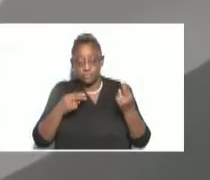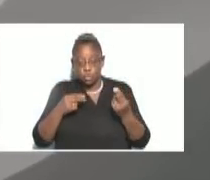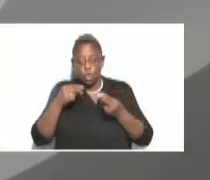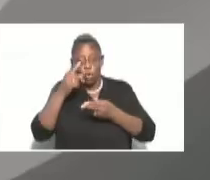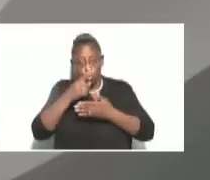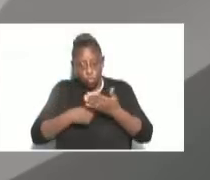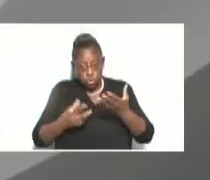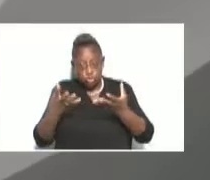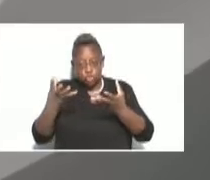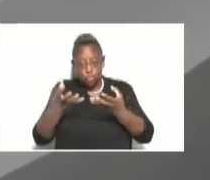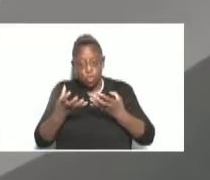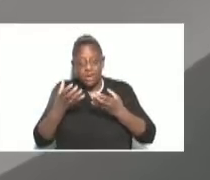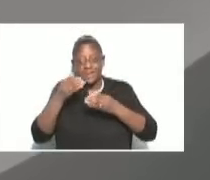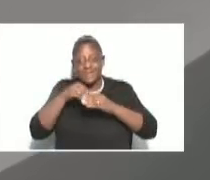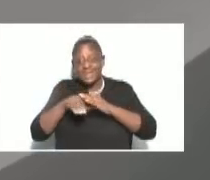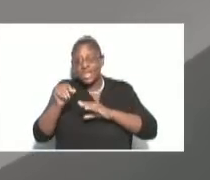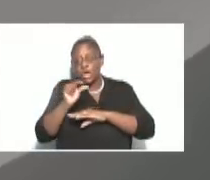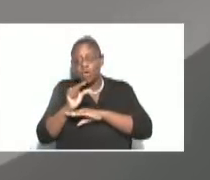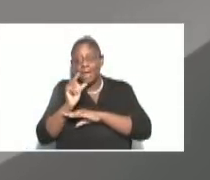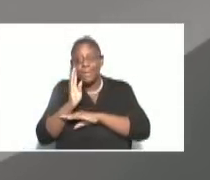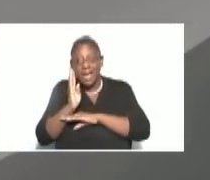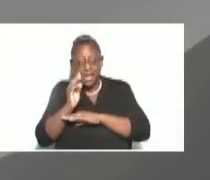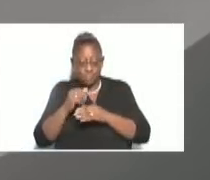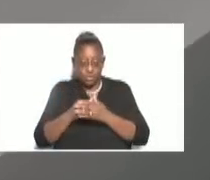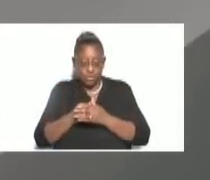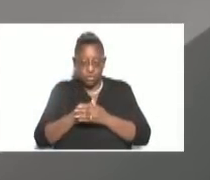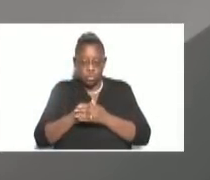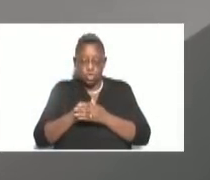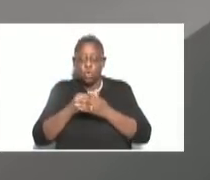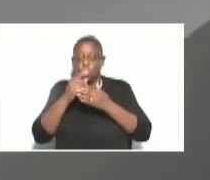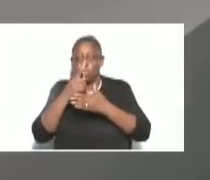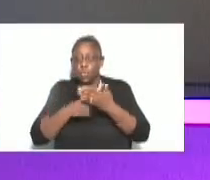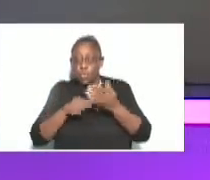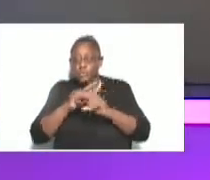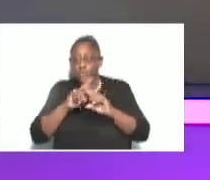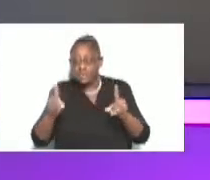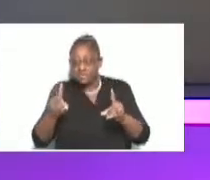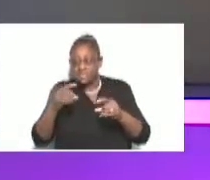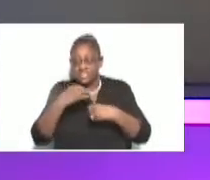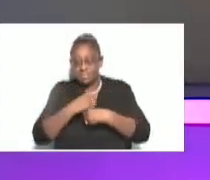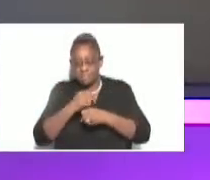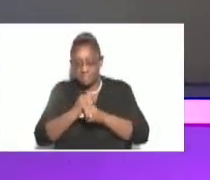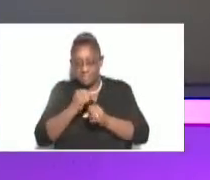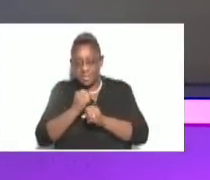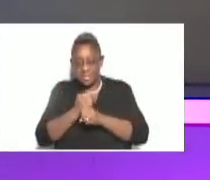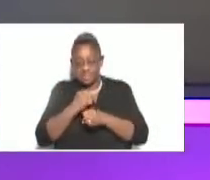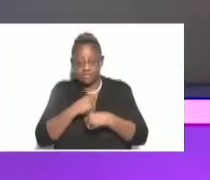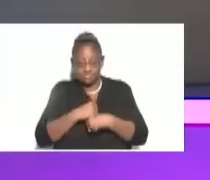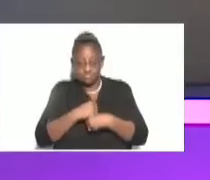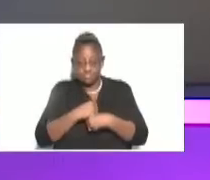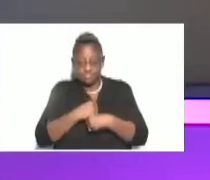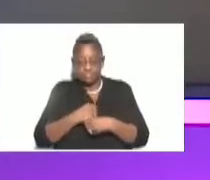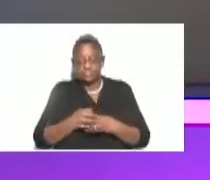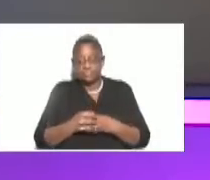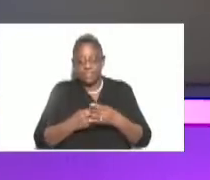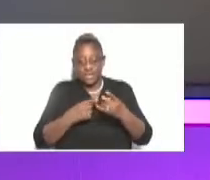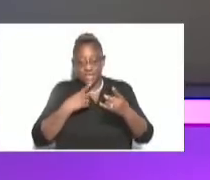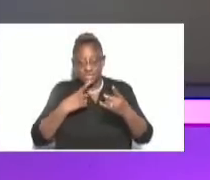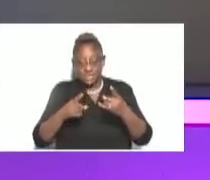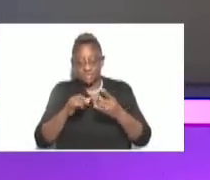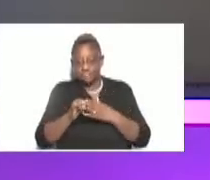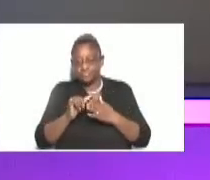we want in Grand Bahama? What difference do we want to make? Meantime, the Free National Movement